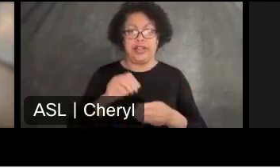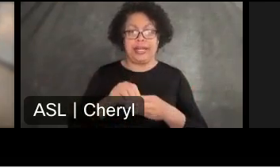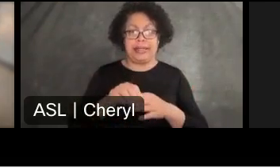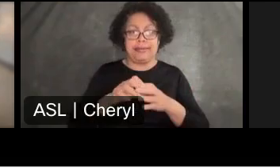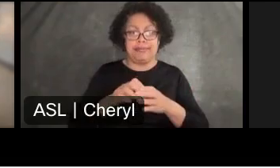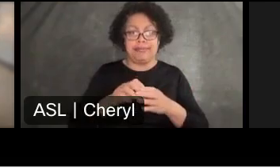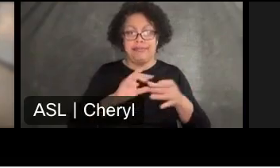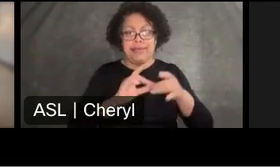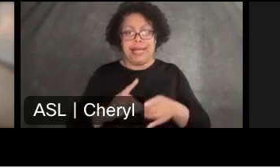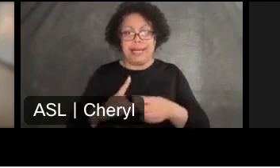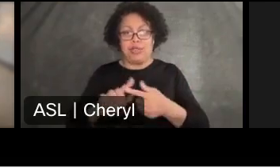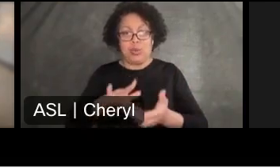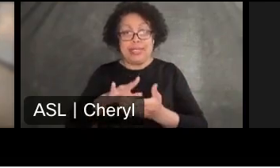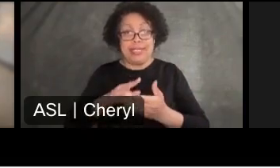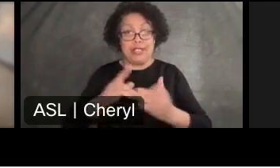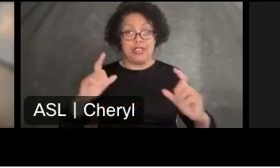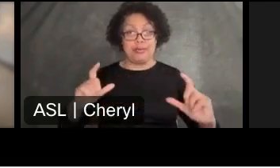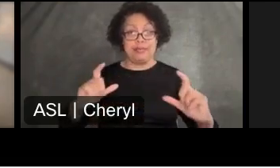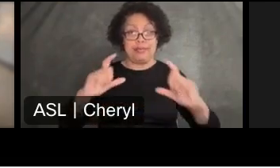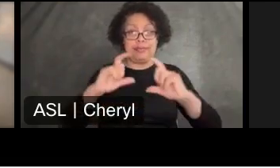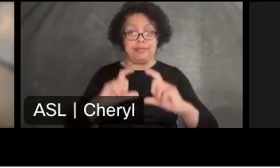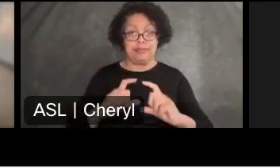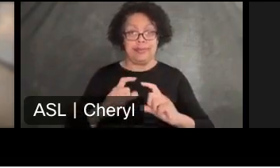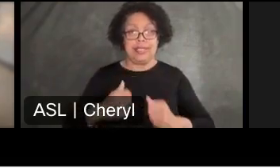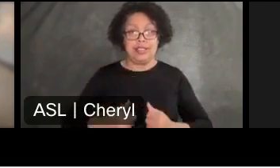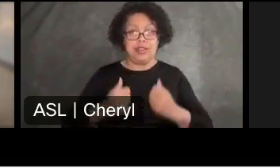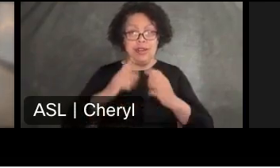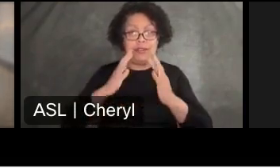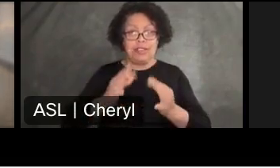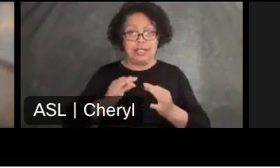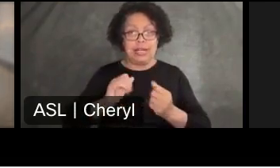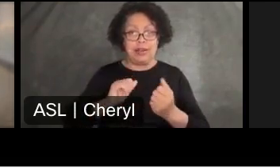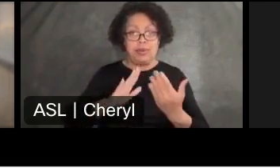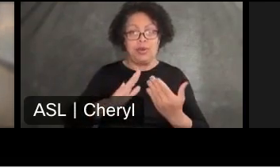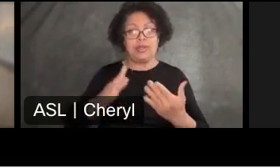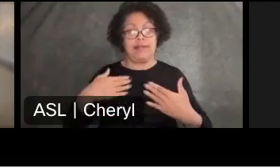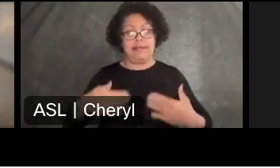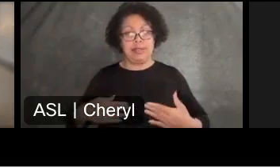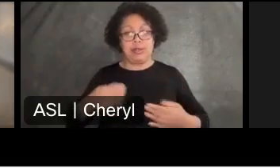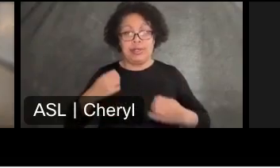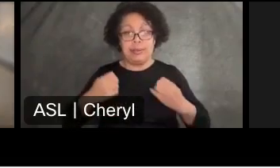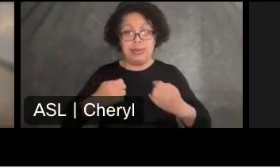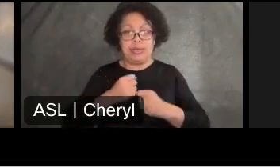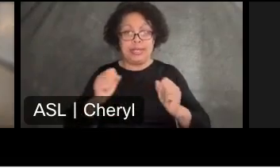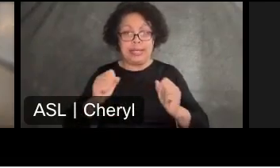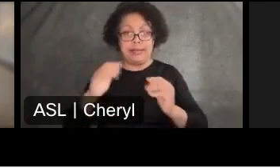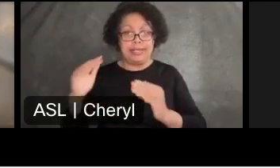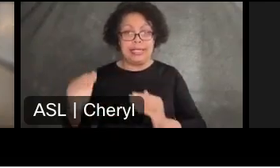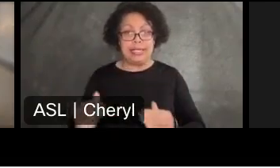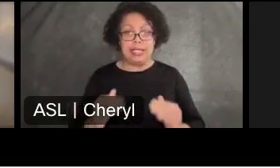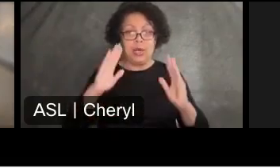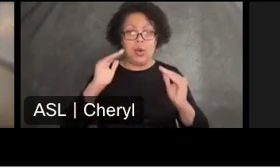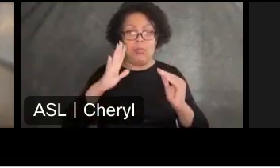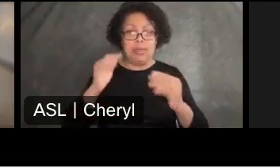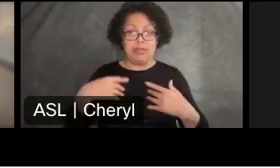include a survivor-defined approach, physical and emotional safety, hope and resilience, and relationship